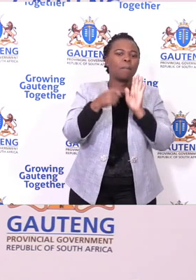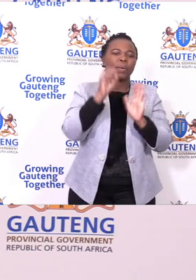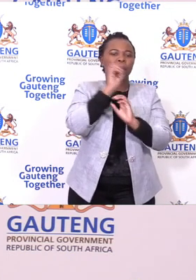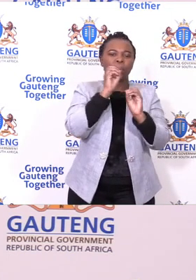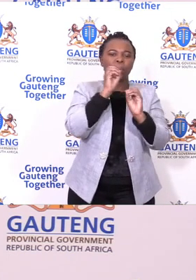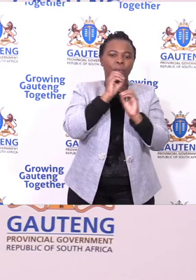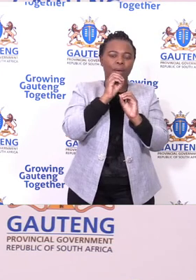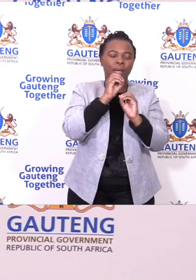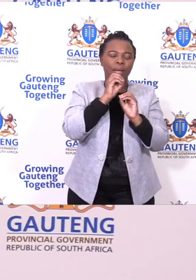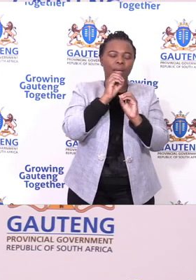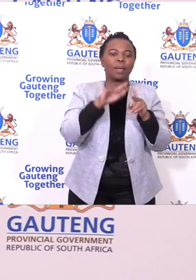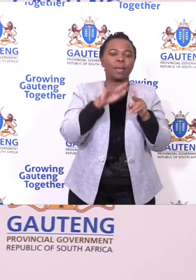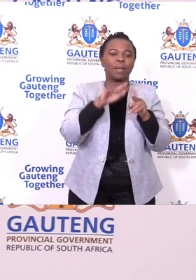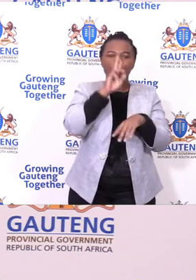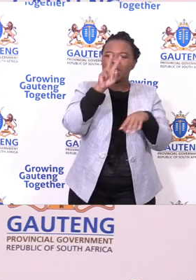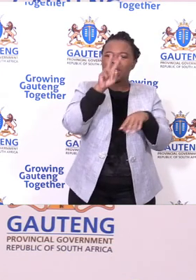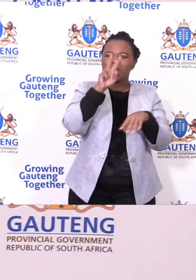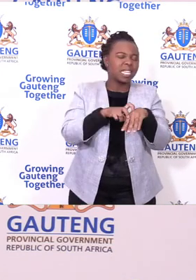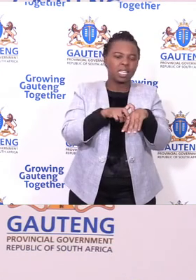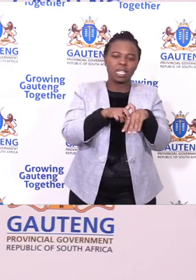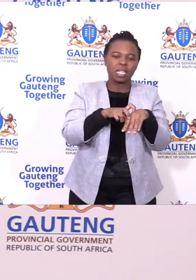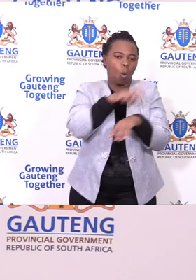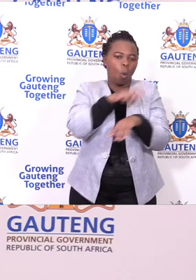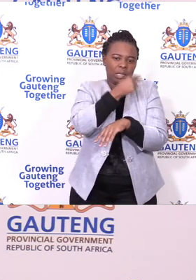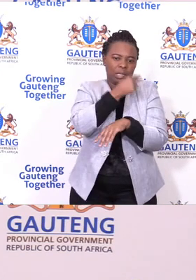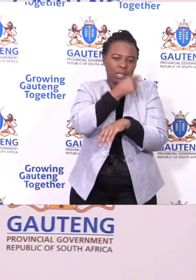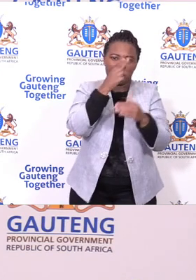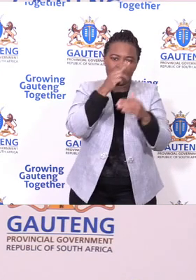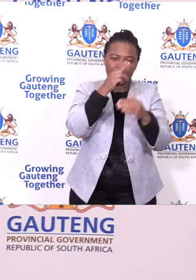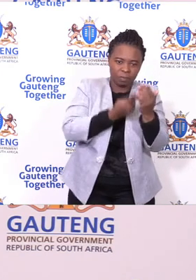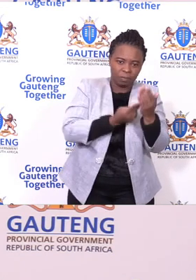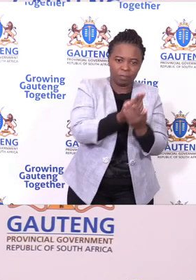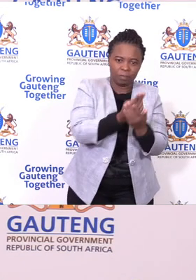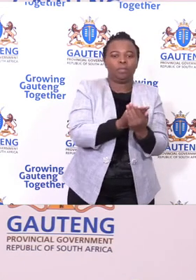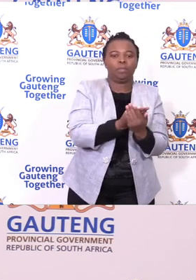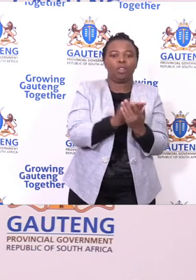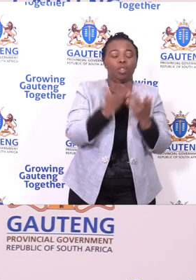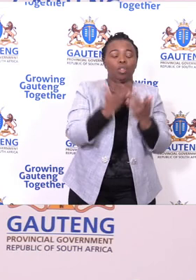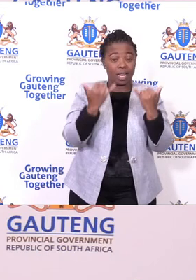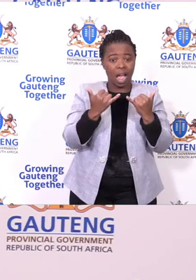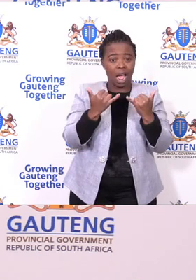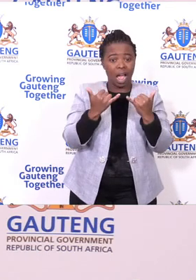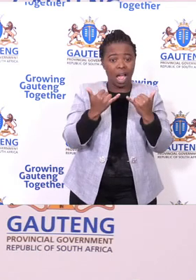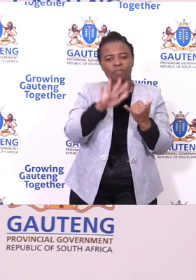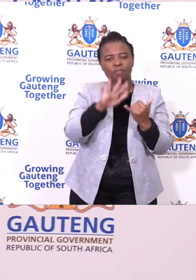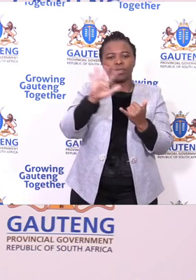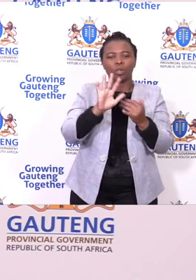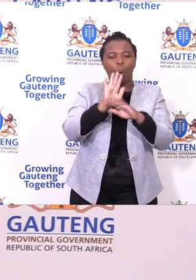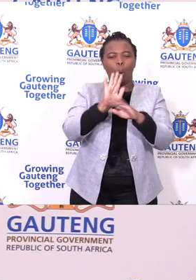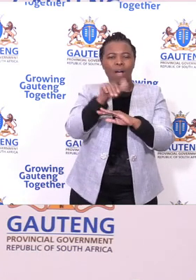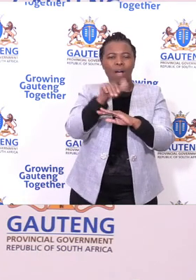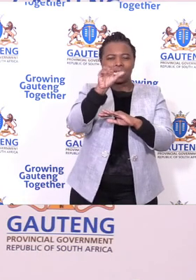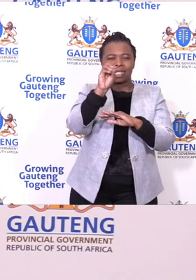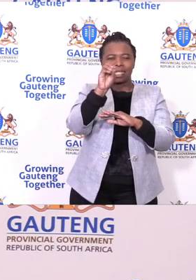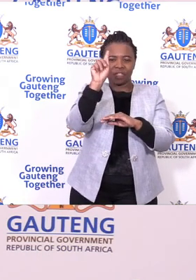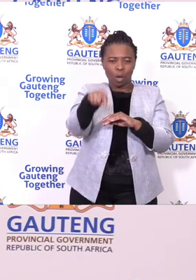require hospitalization. At the current moment, looking at the active cases of over 60,000 and only